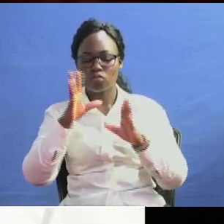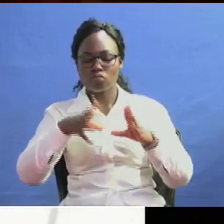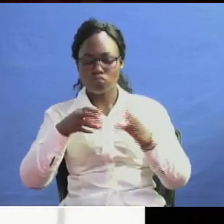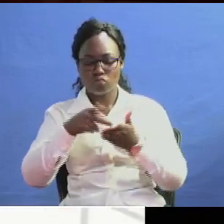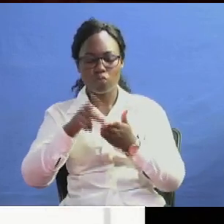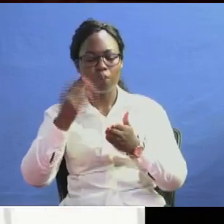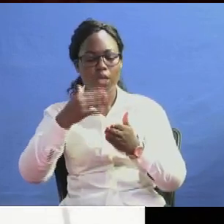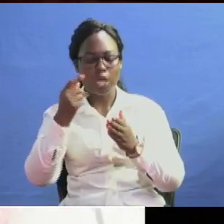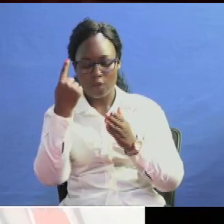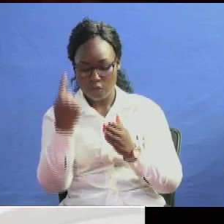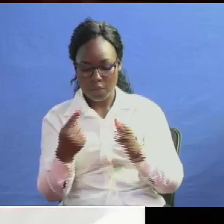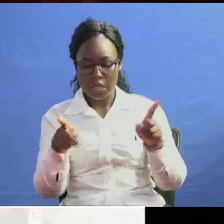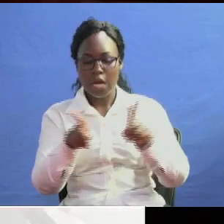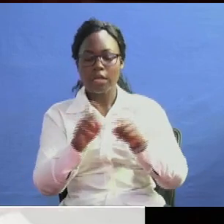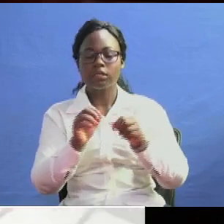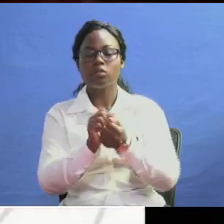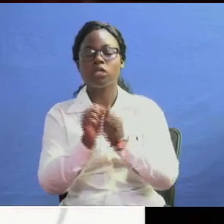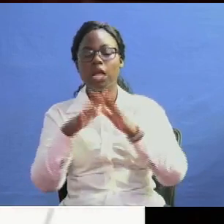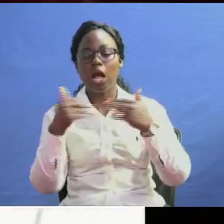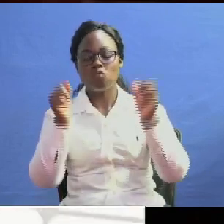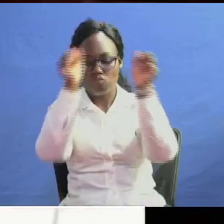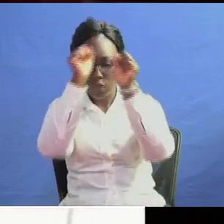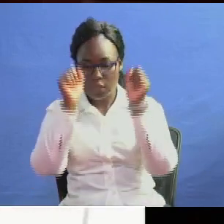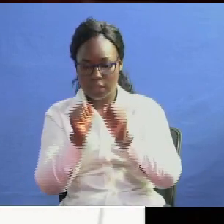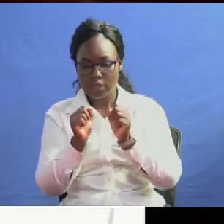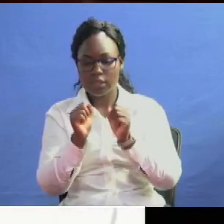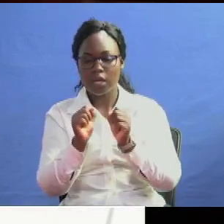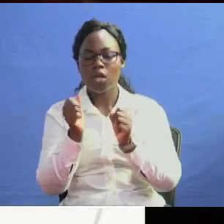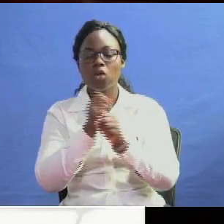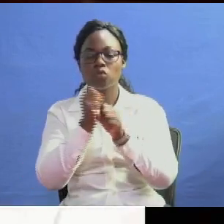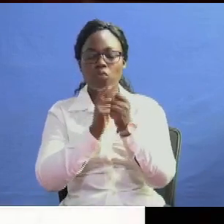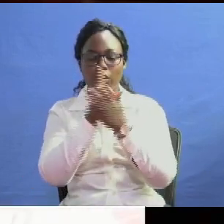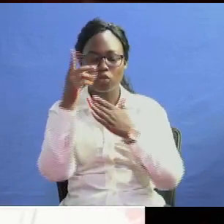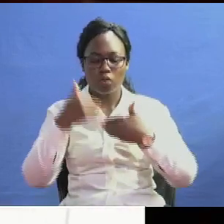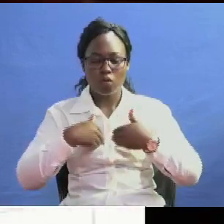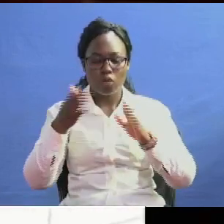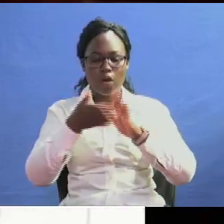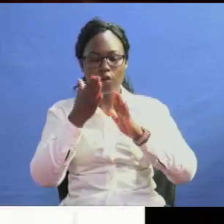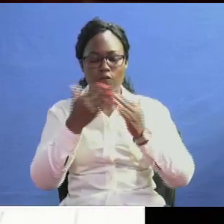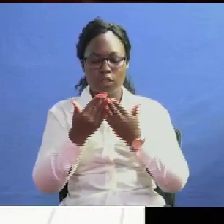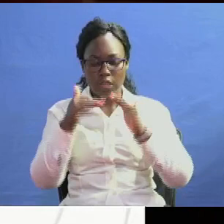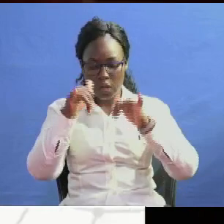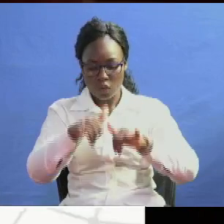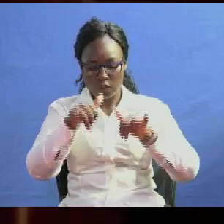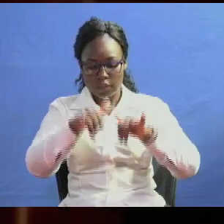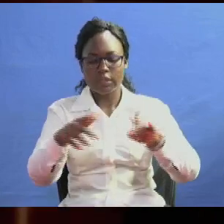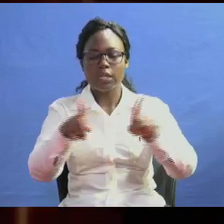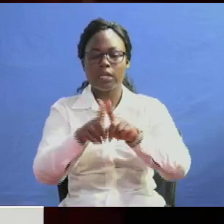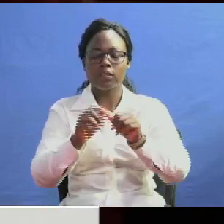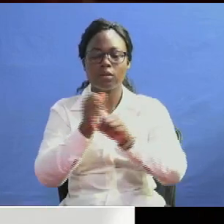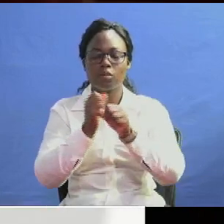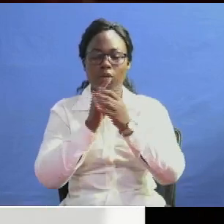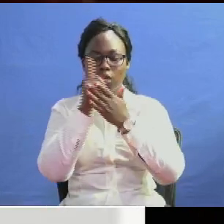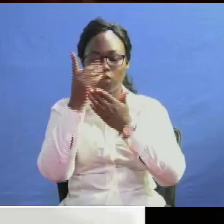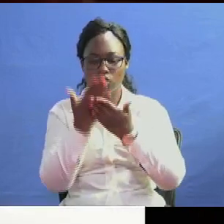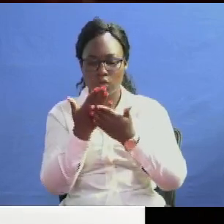I'm also changing the way the system is run to ensure there is a faster response system and also to ensure there